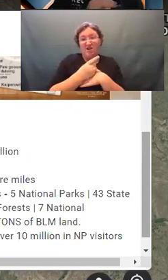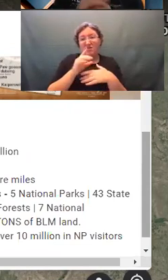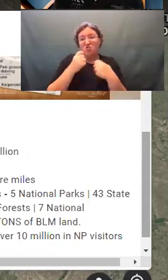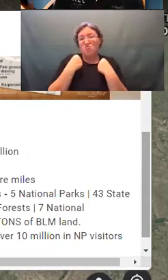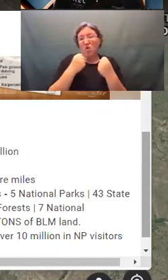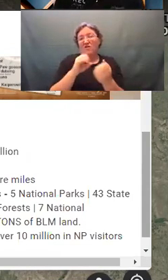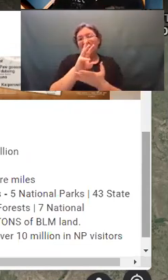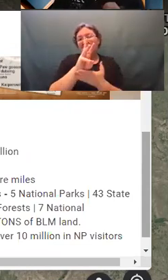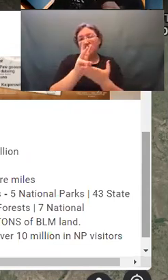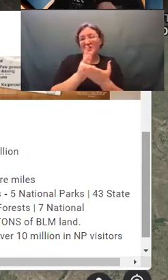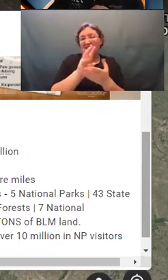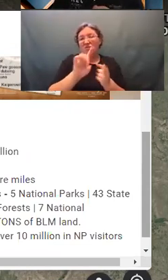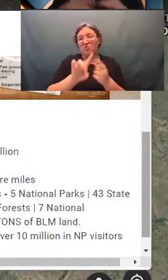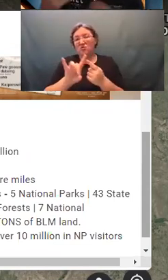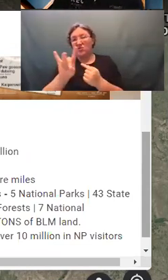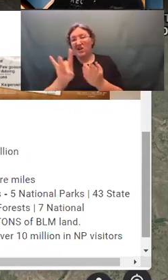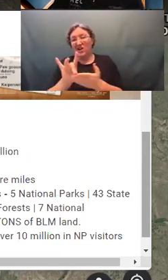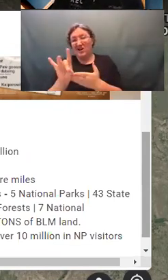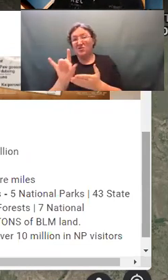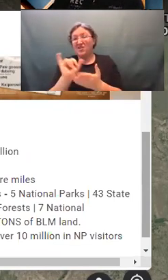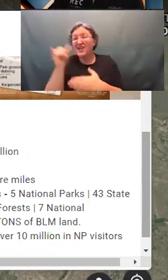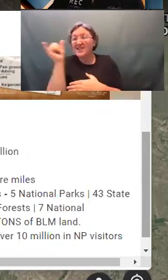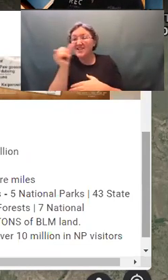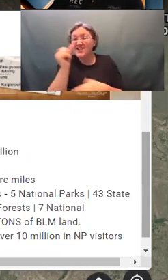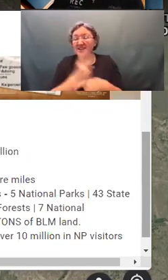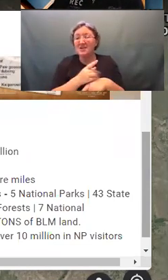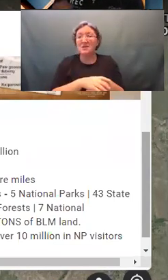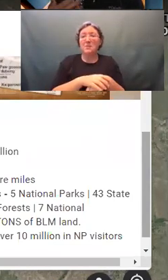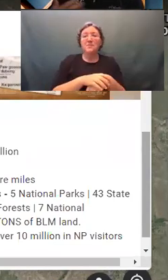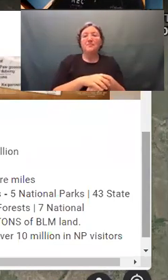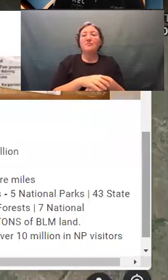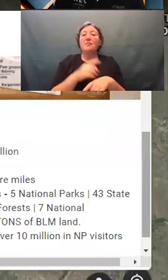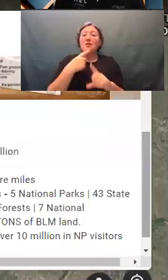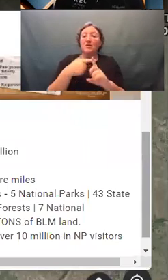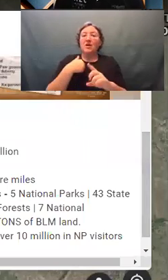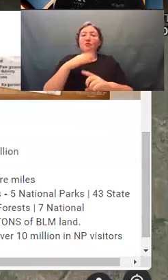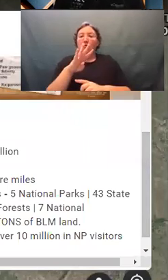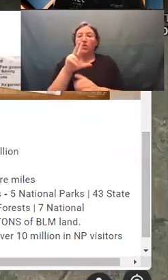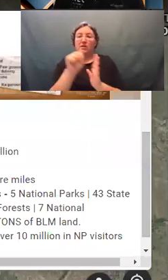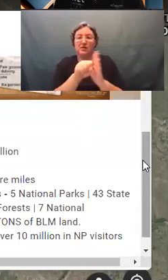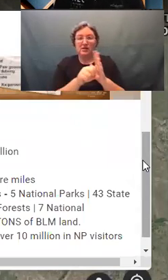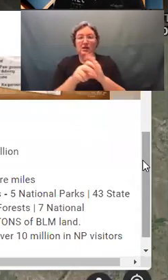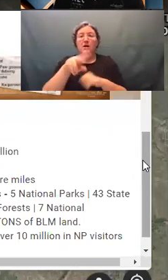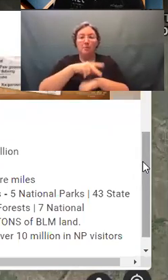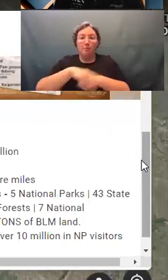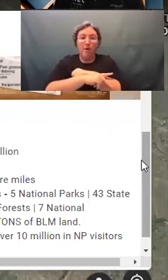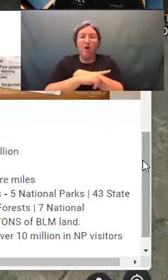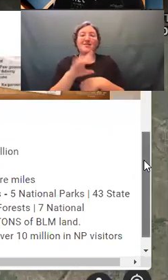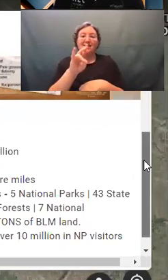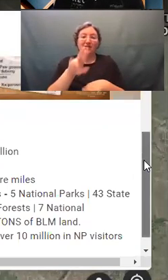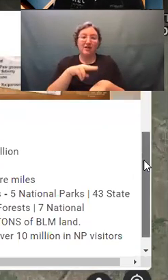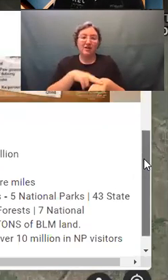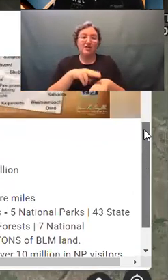is insane. And if you didn't think that was enough, they have 43 state parks, 6 national forests, 7 national monuments, and